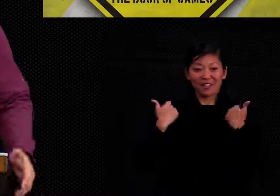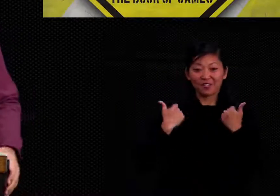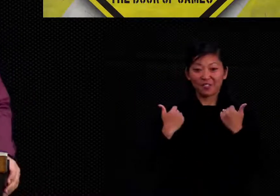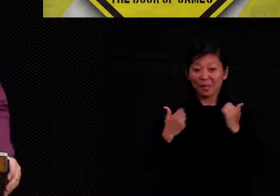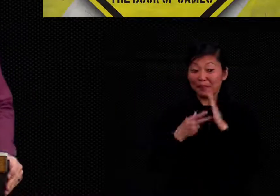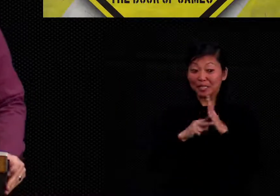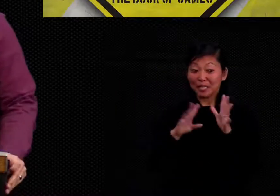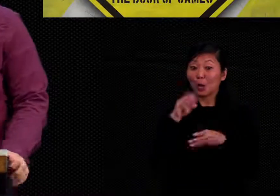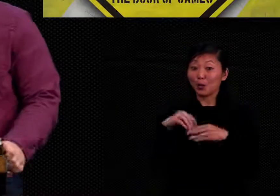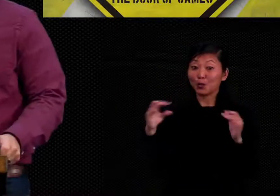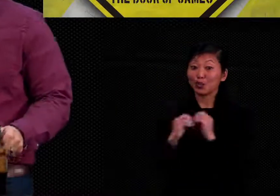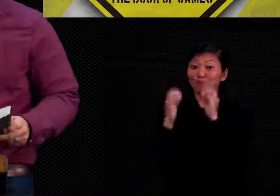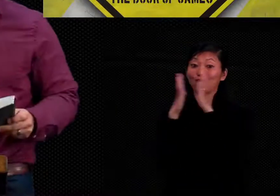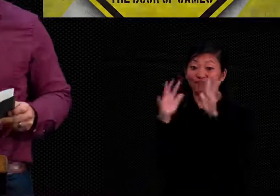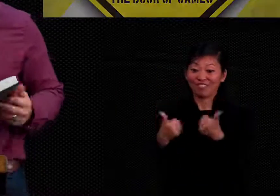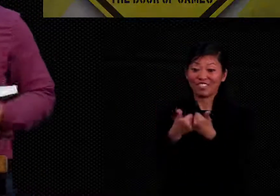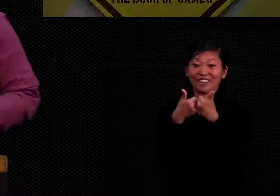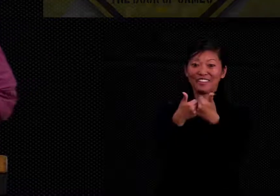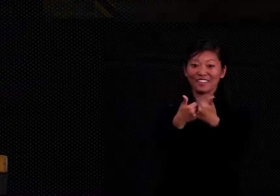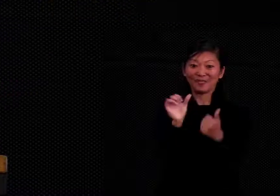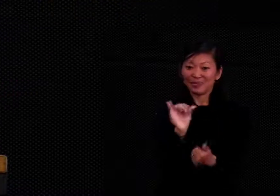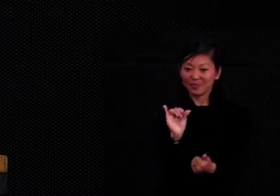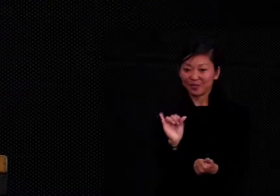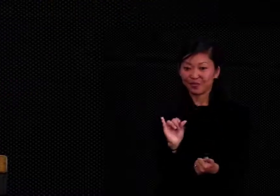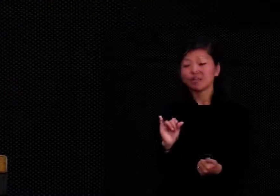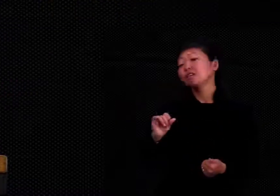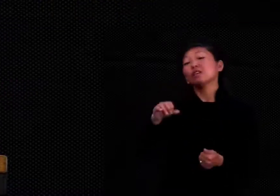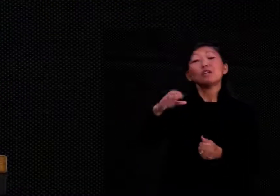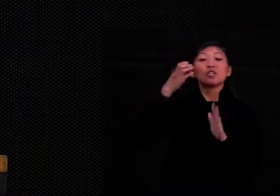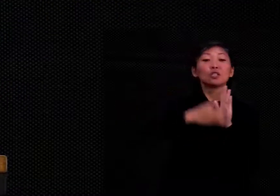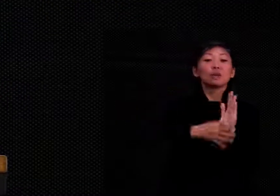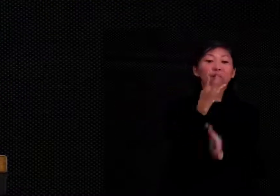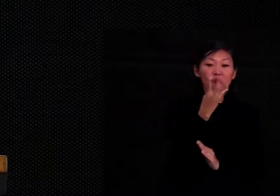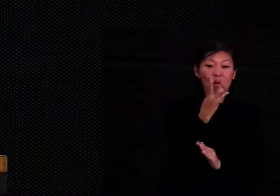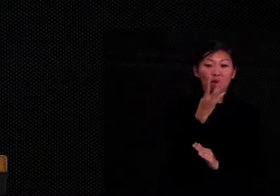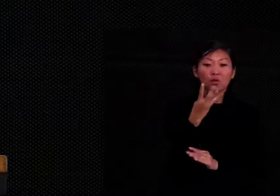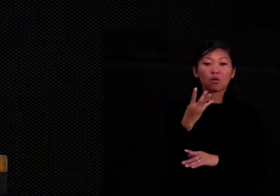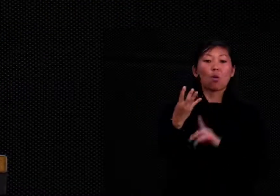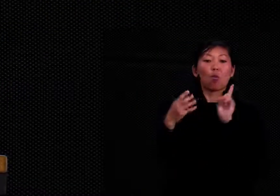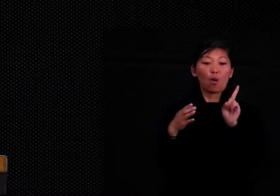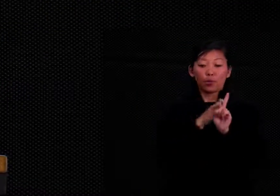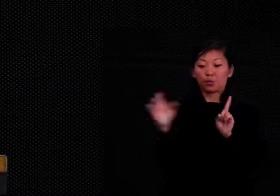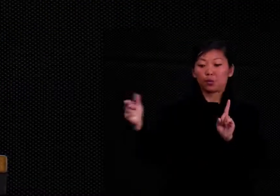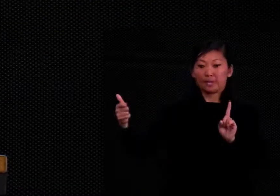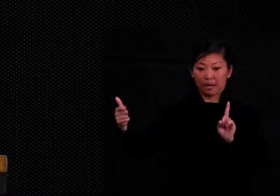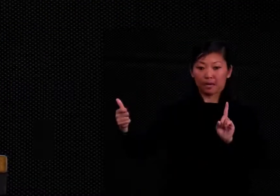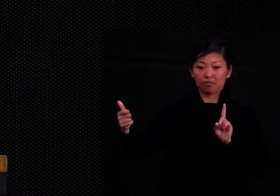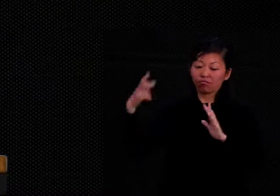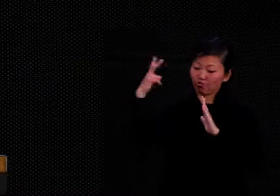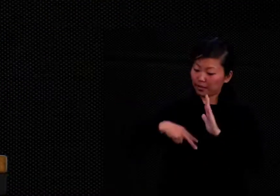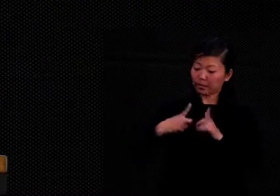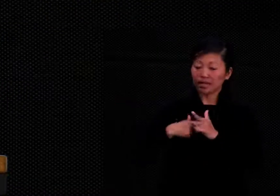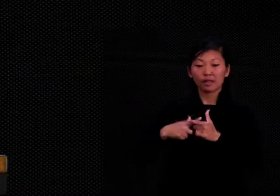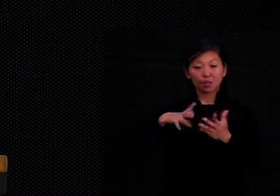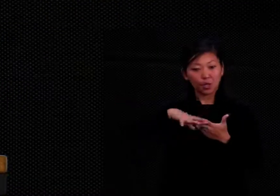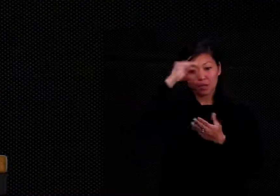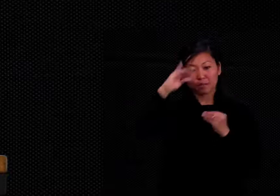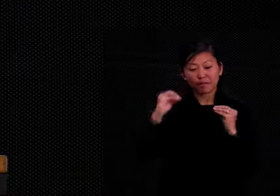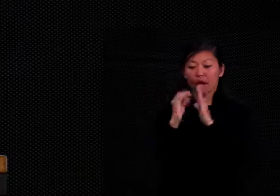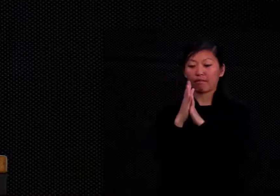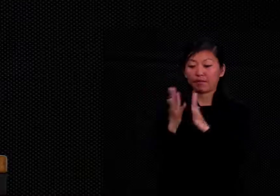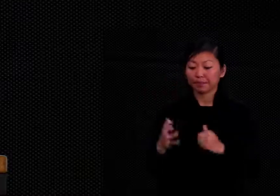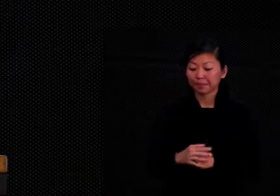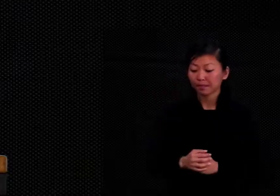So let's read James chapter 4, the first 10 verses, and we'll see what he has to say about conflict that exists. What